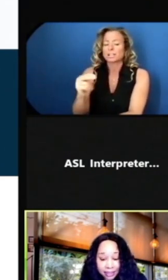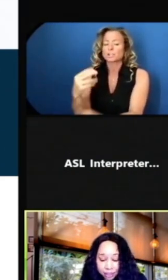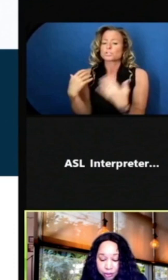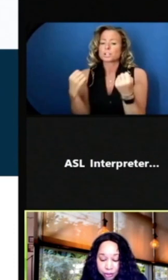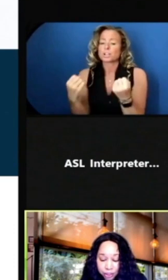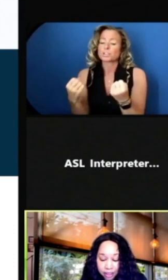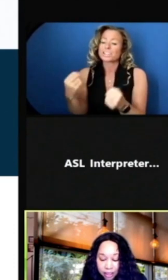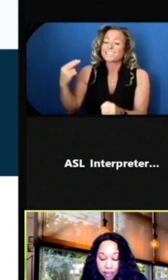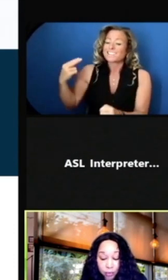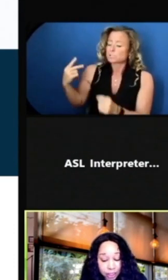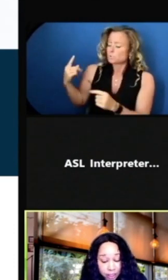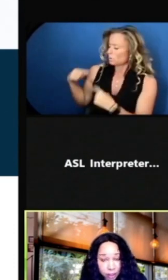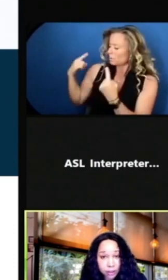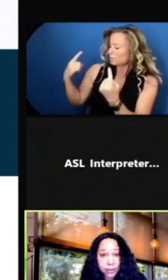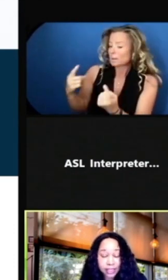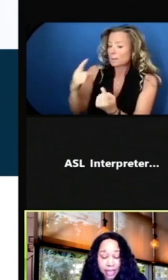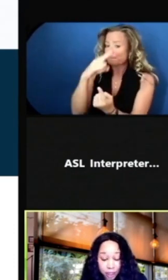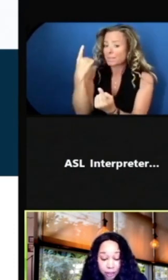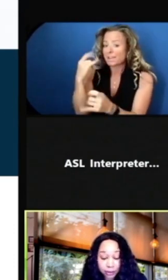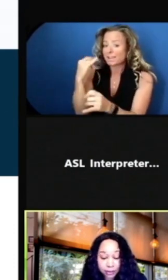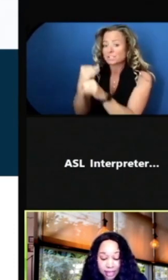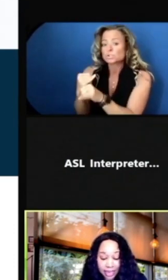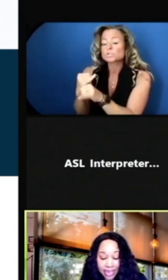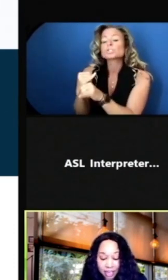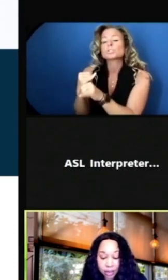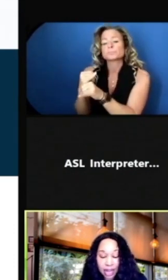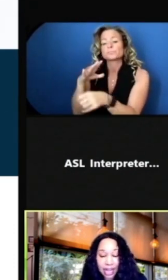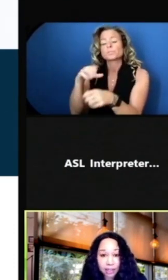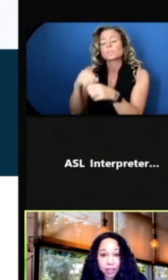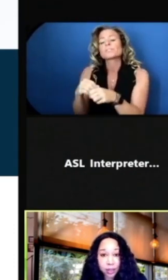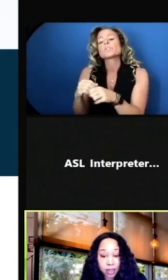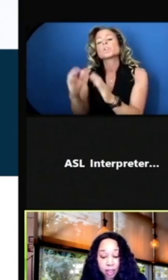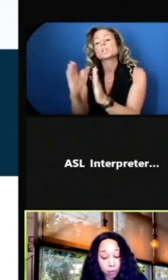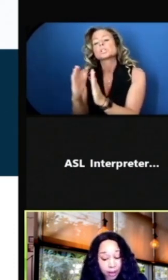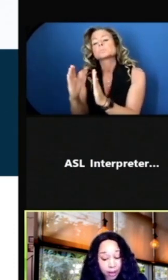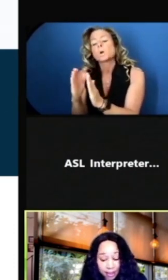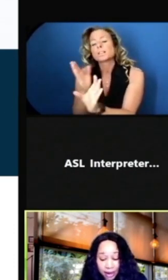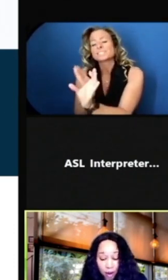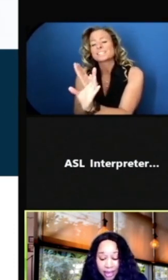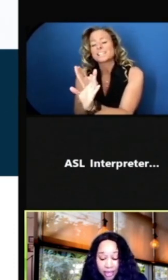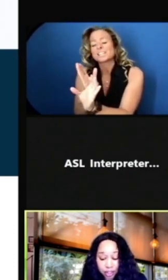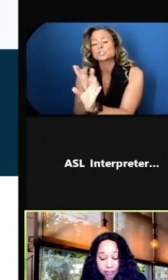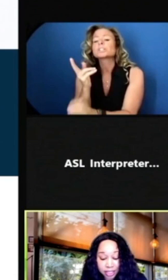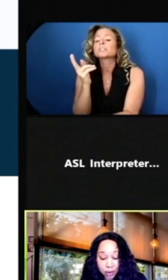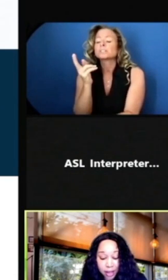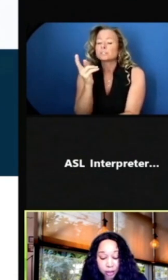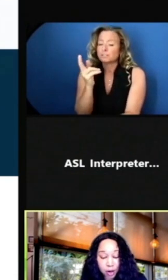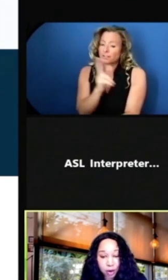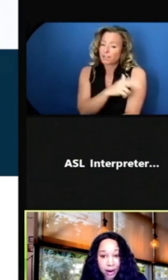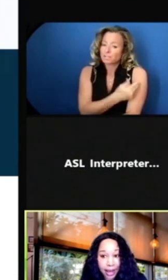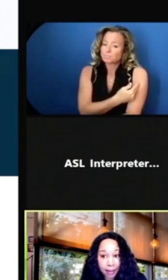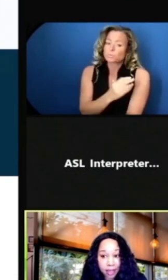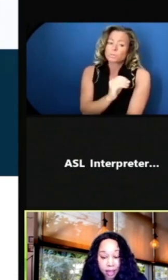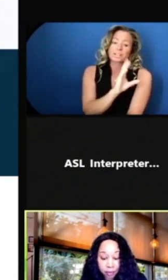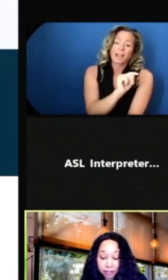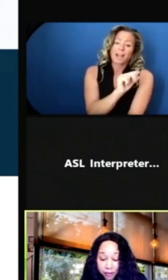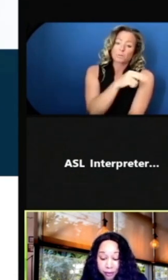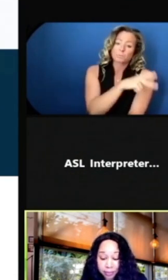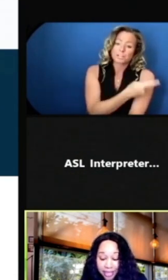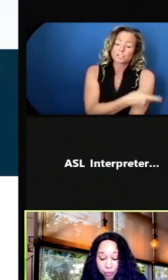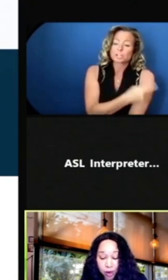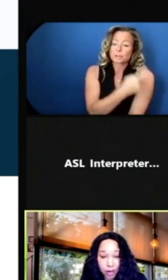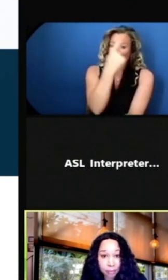Black institution, which includes an acute psychiatric hospital with an outpatient mental health program